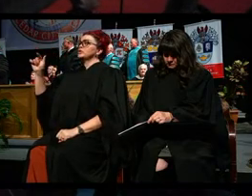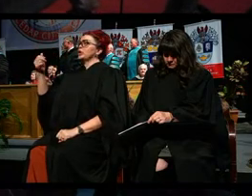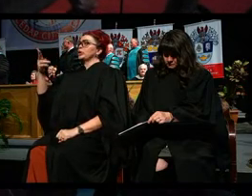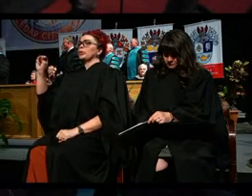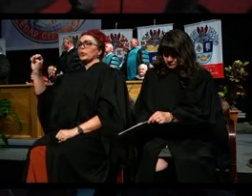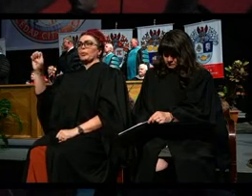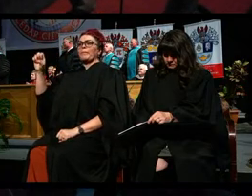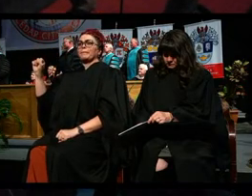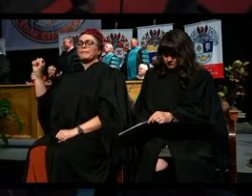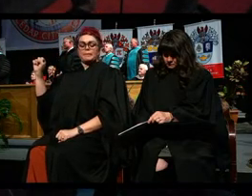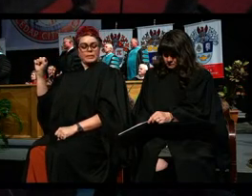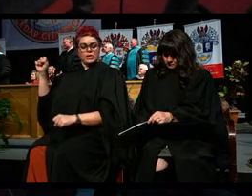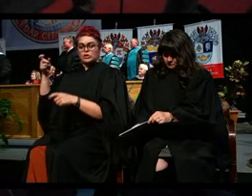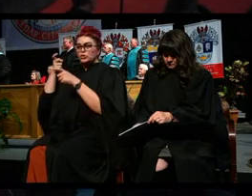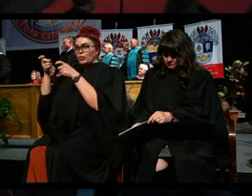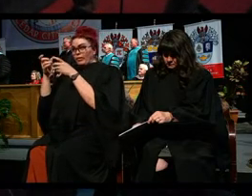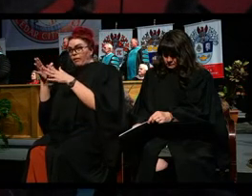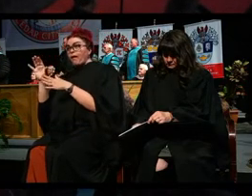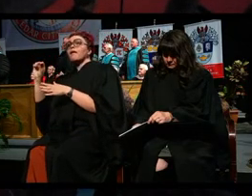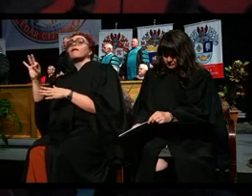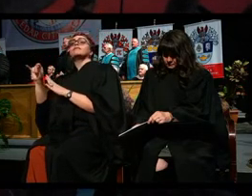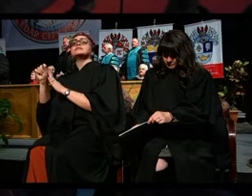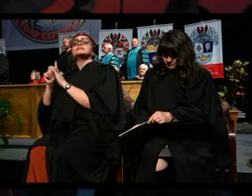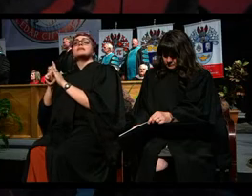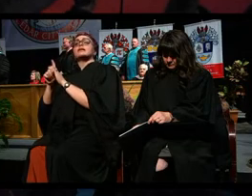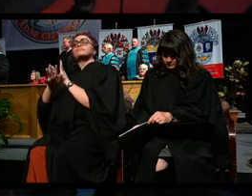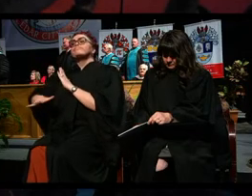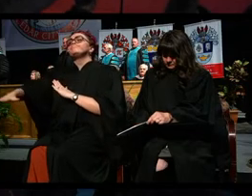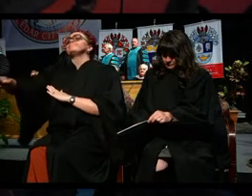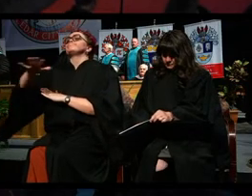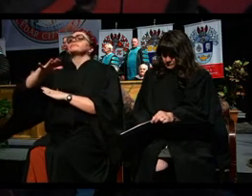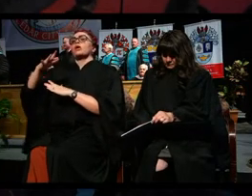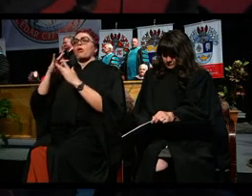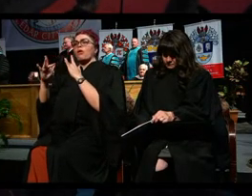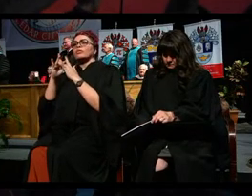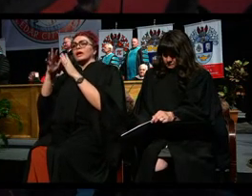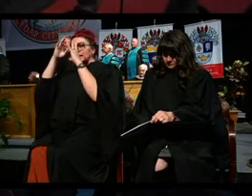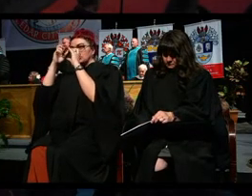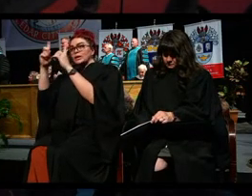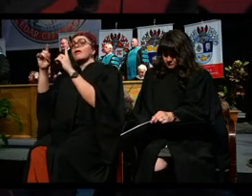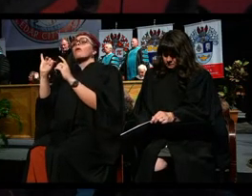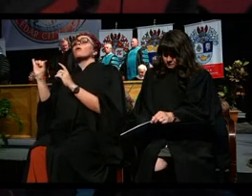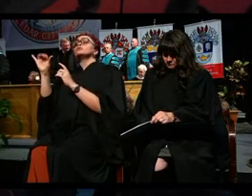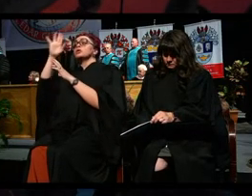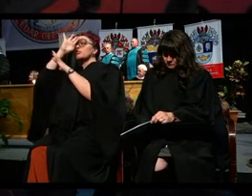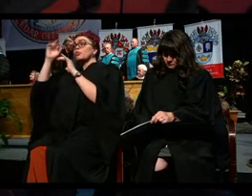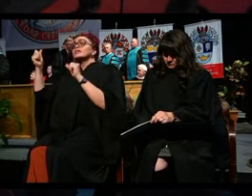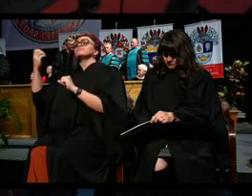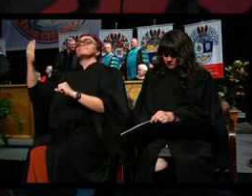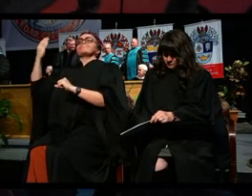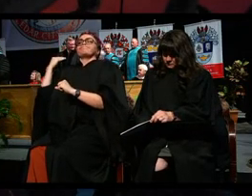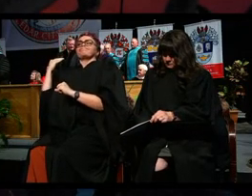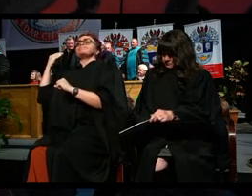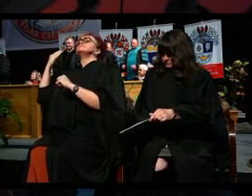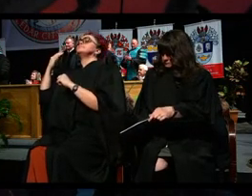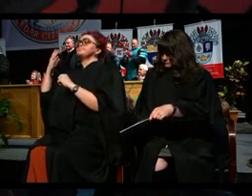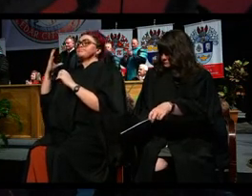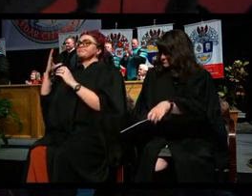Director, Executive Director of Statewide Online Education and immediate past president of SUU, Scott L. Wyatt.